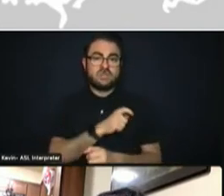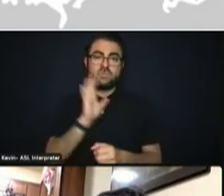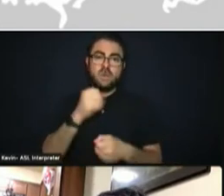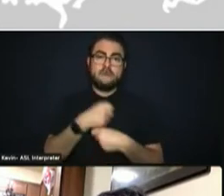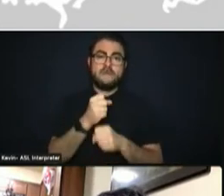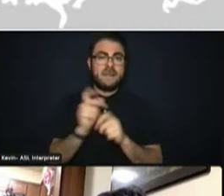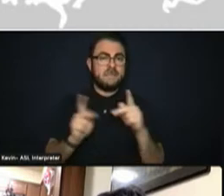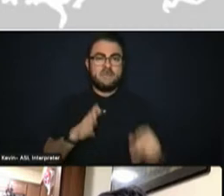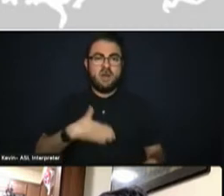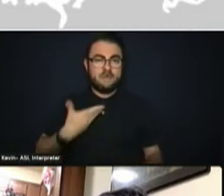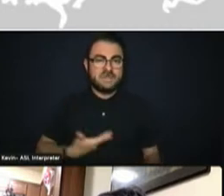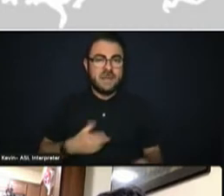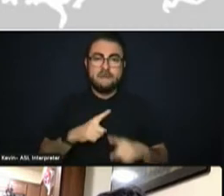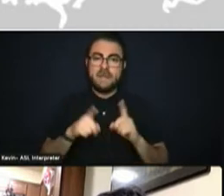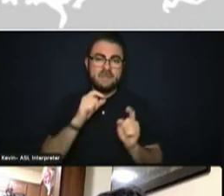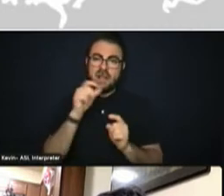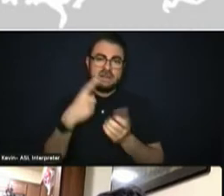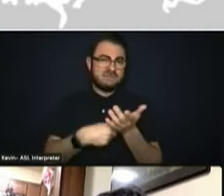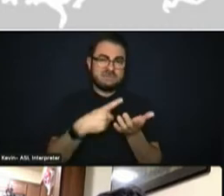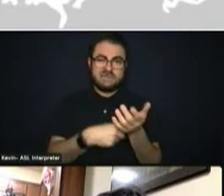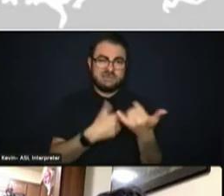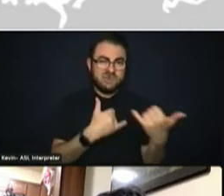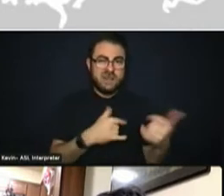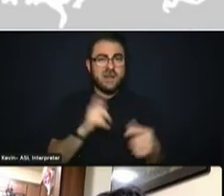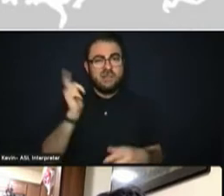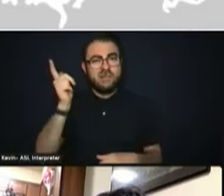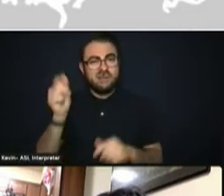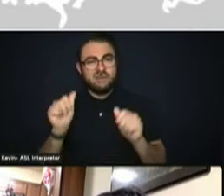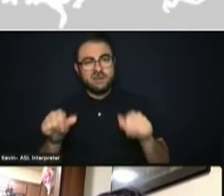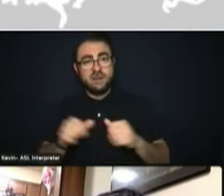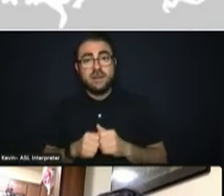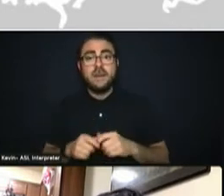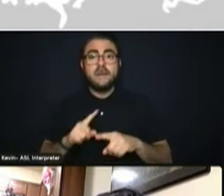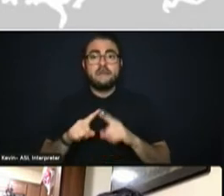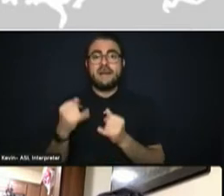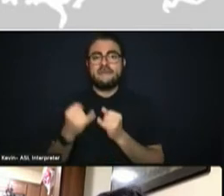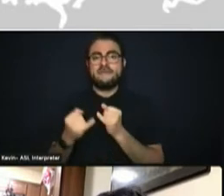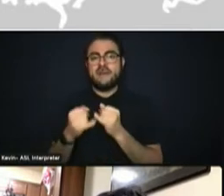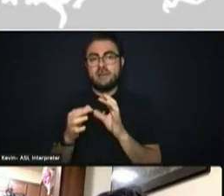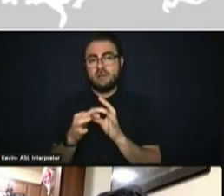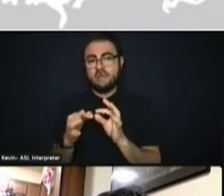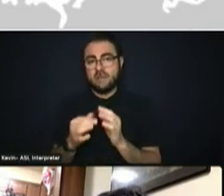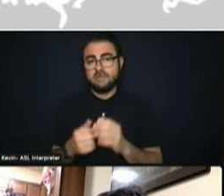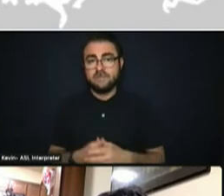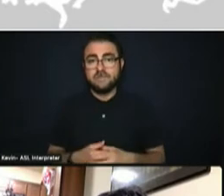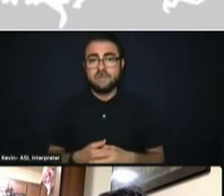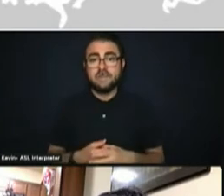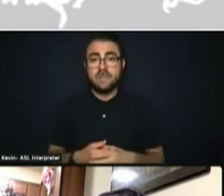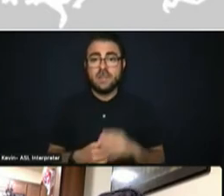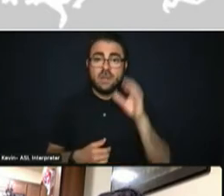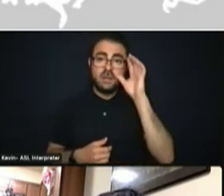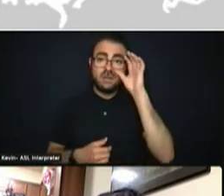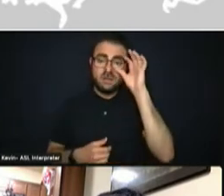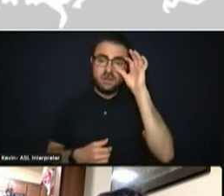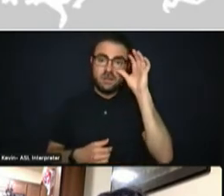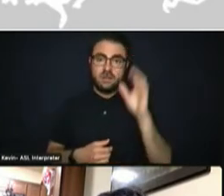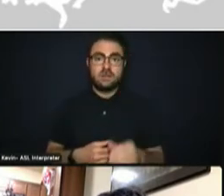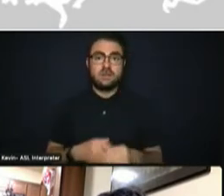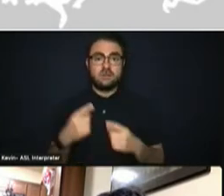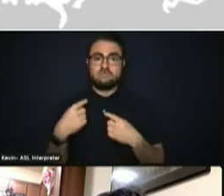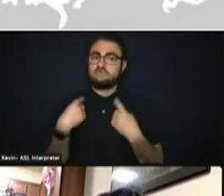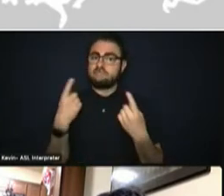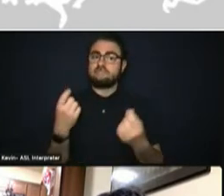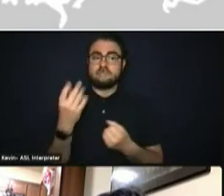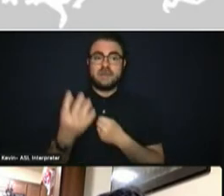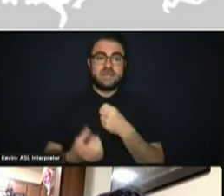right now. We can come back to that issue if you want to later. But let me make a final comment here. So police officers, you know, what I've learned over the years, and